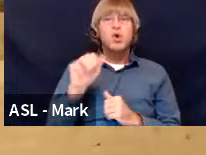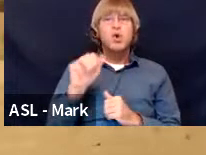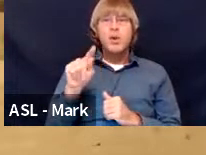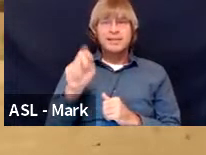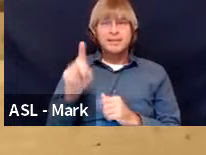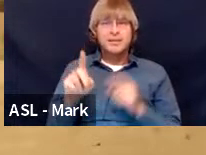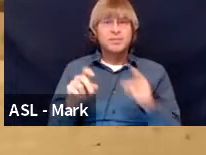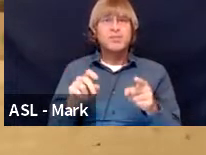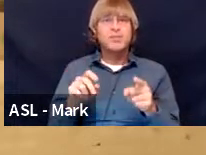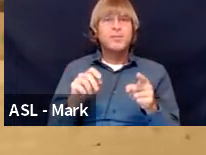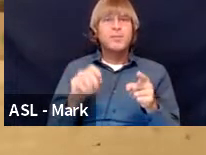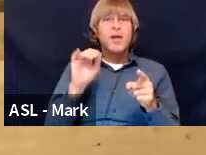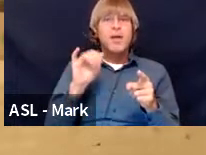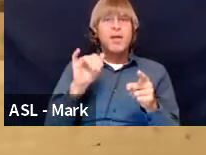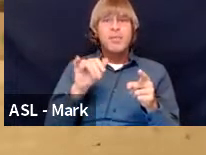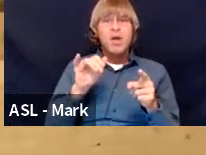papers,